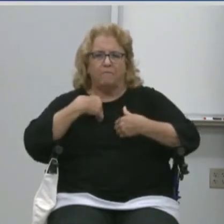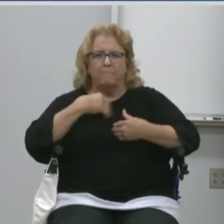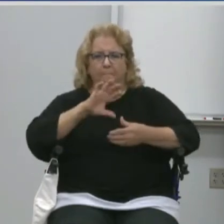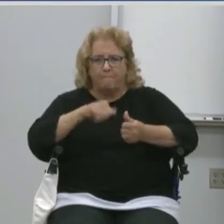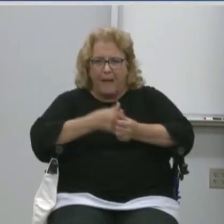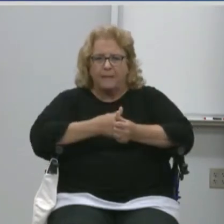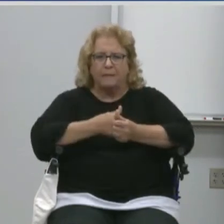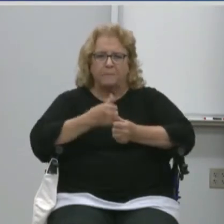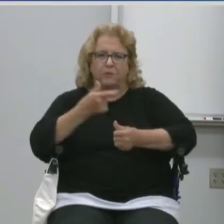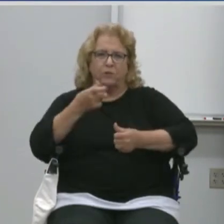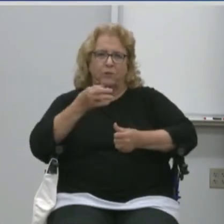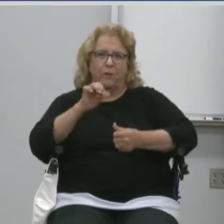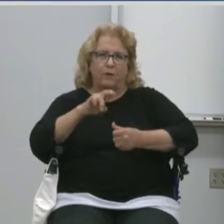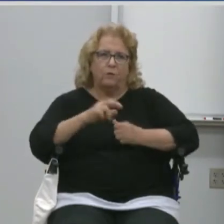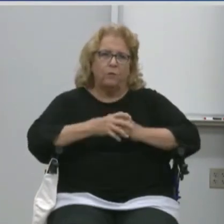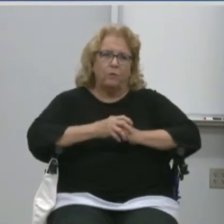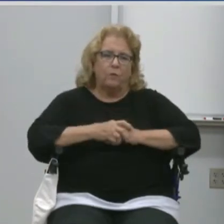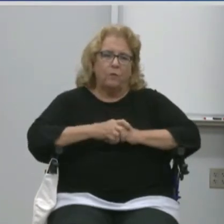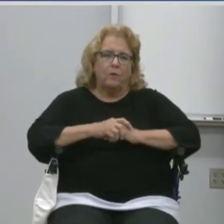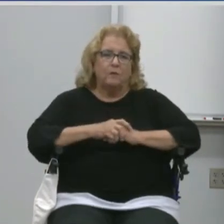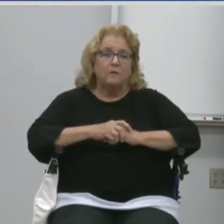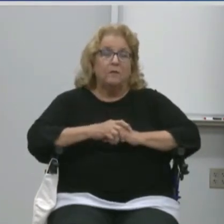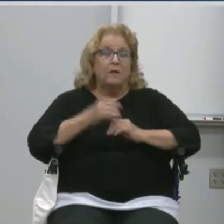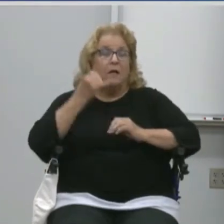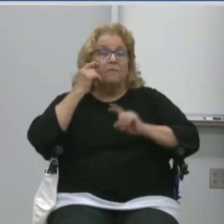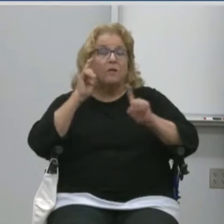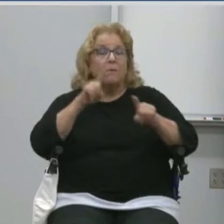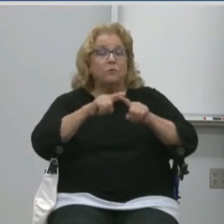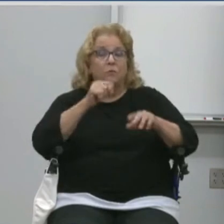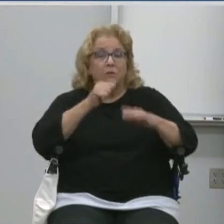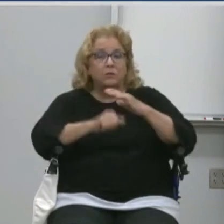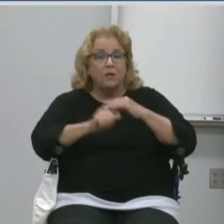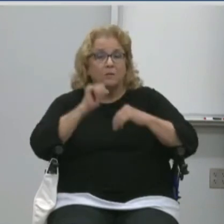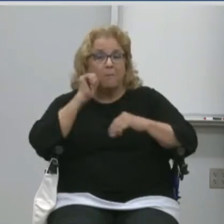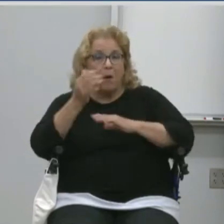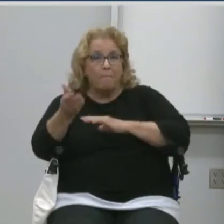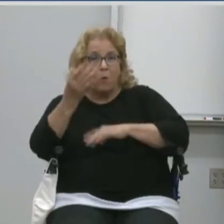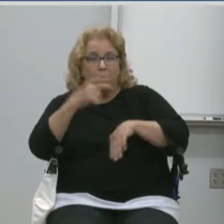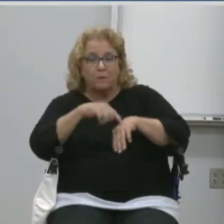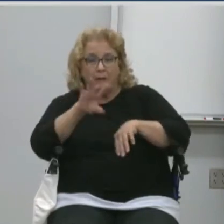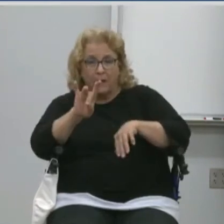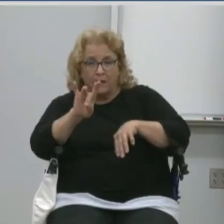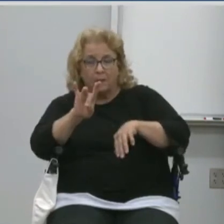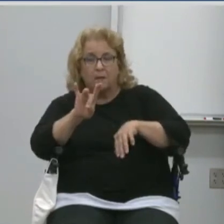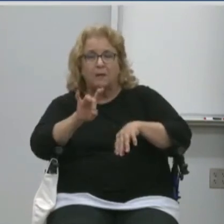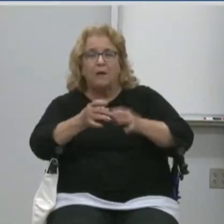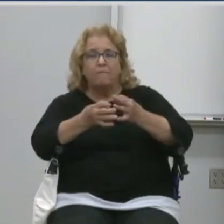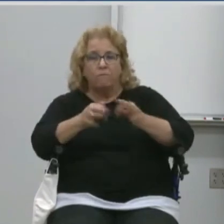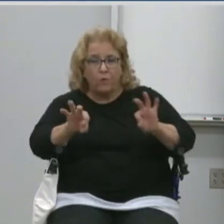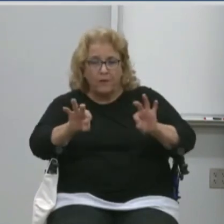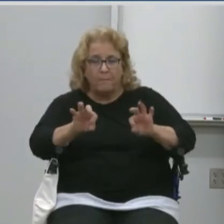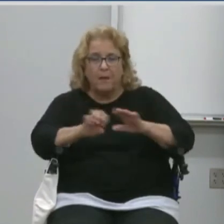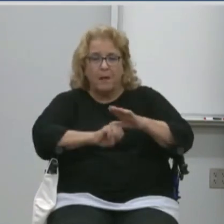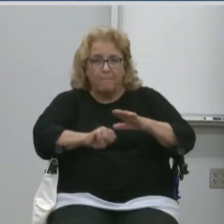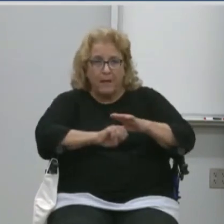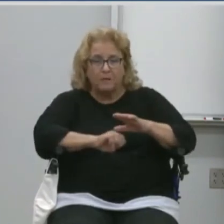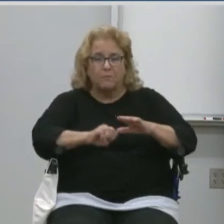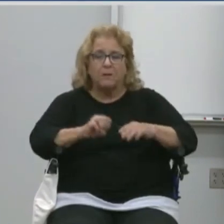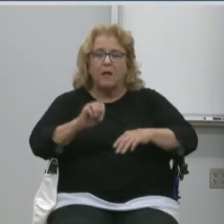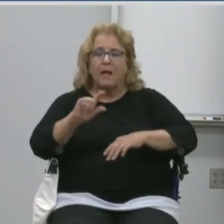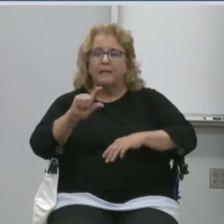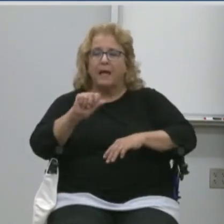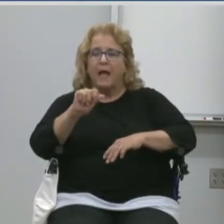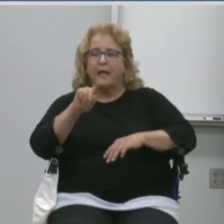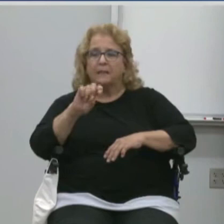that's important to know. So if you're coming to a shelter again tomorrow morning, 8 o'clock, Freedom Elementary, Galaxy Middle,